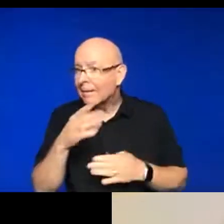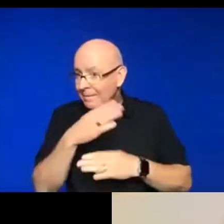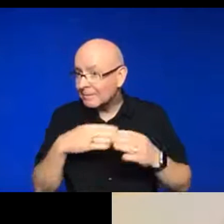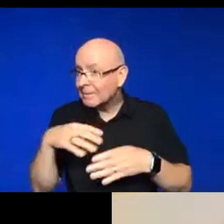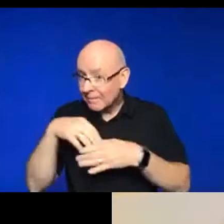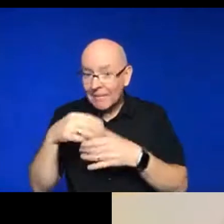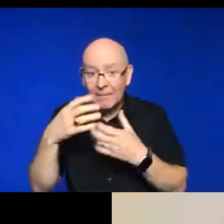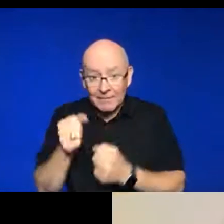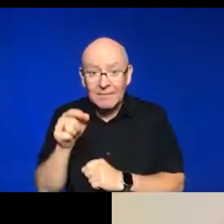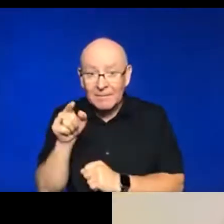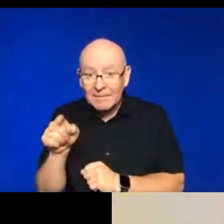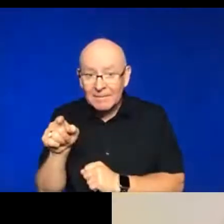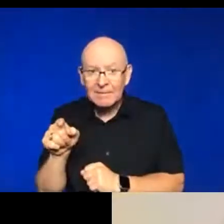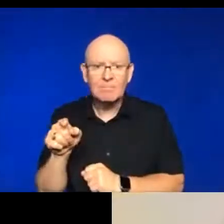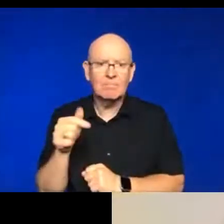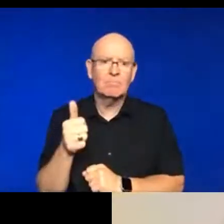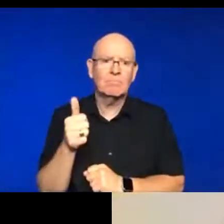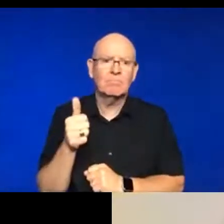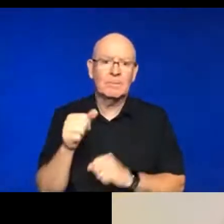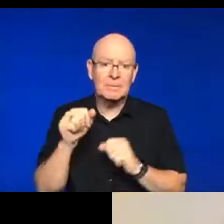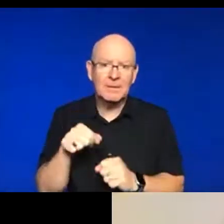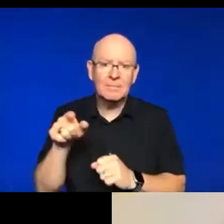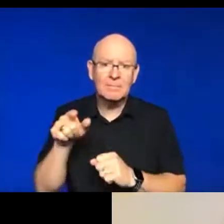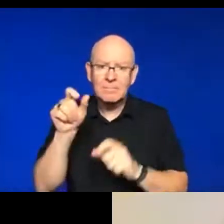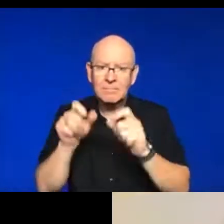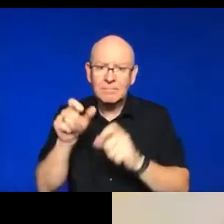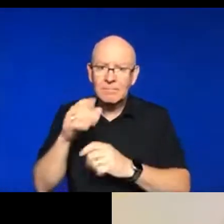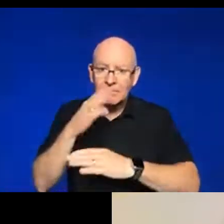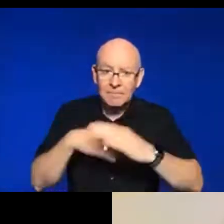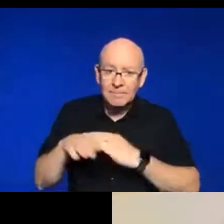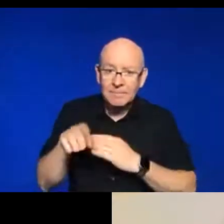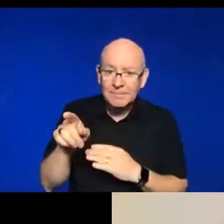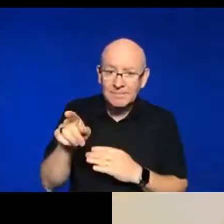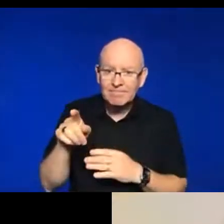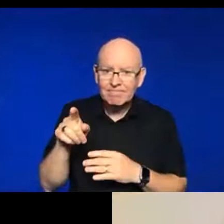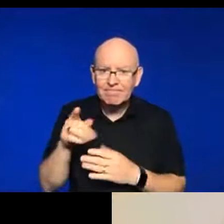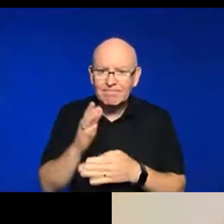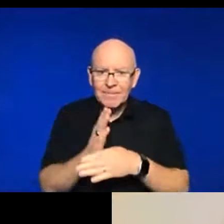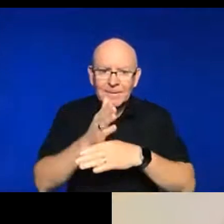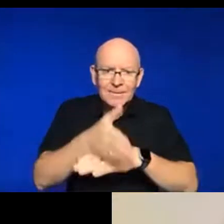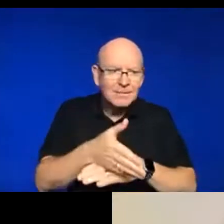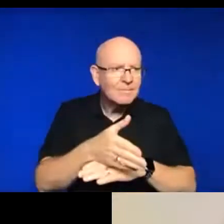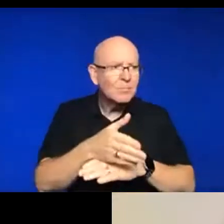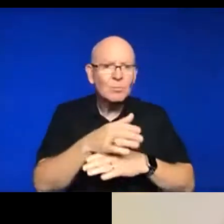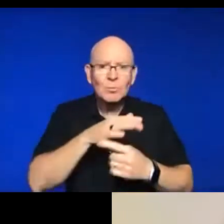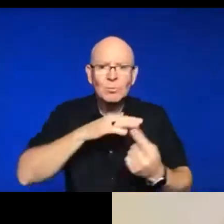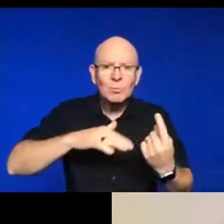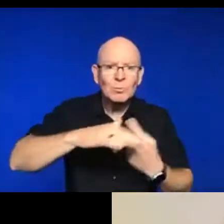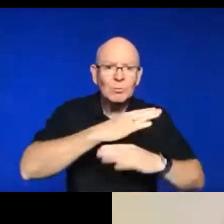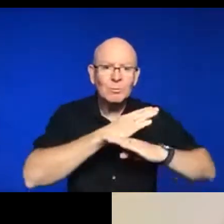always clear explanation and for making complicated things to be understood